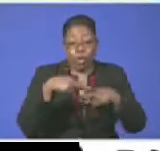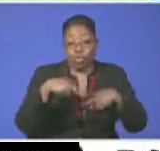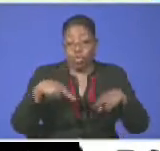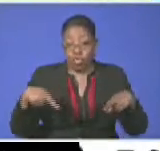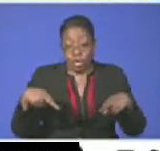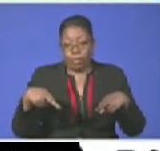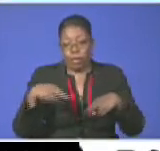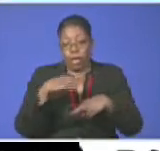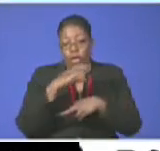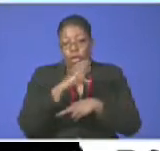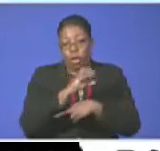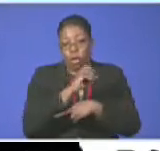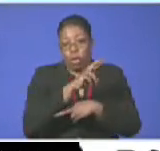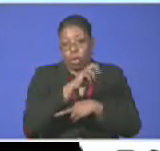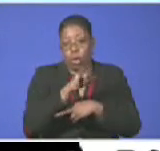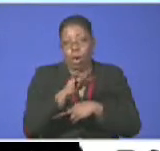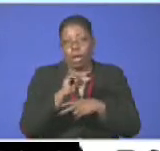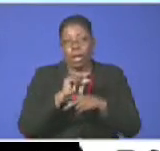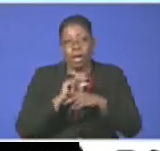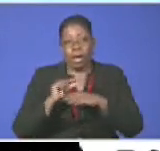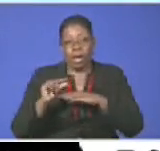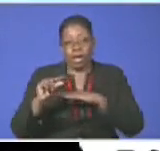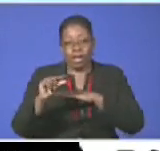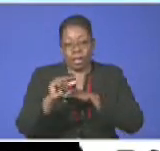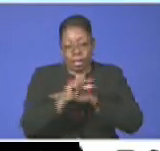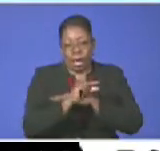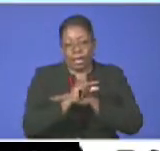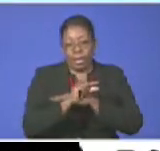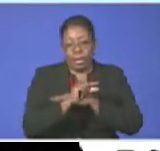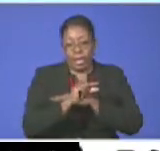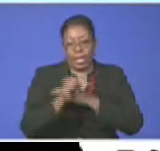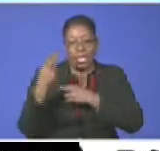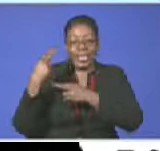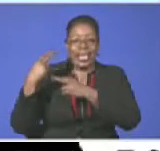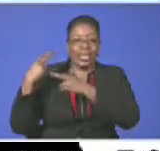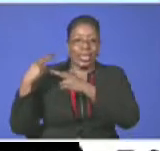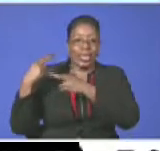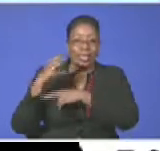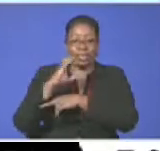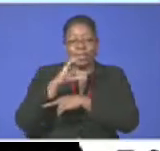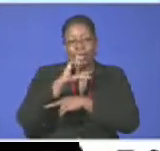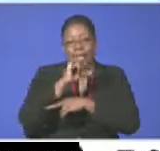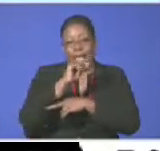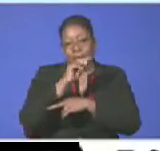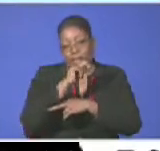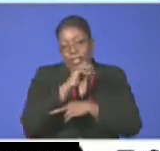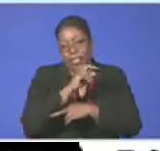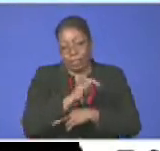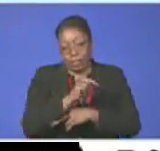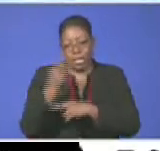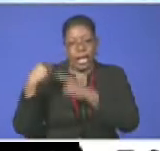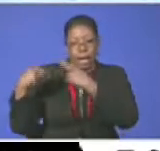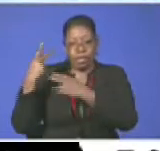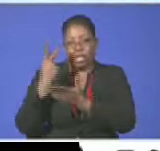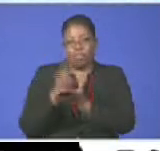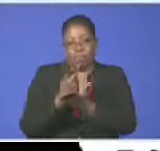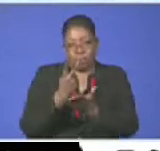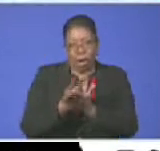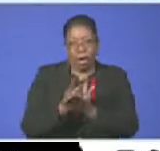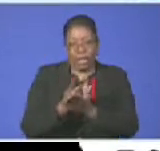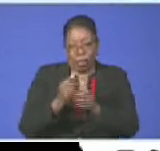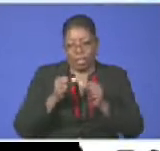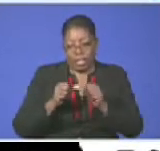Garden is just a few miles offshore Clifton Heritage Park, a fitting spot for a gift which just may last a